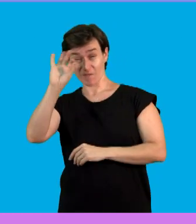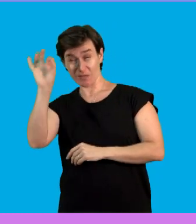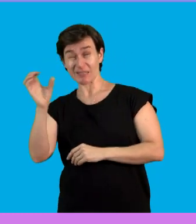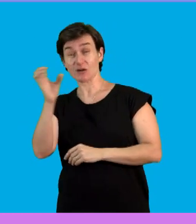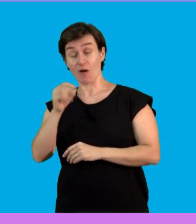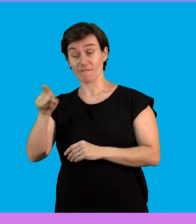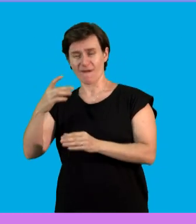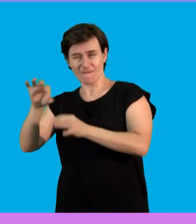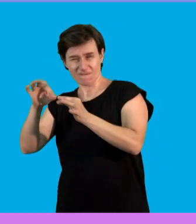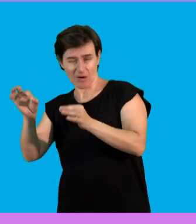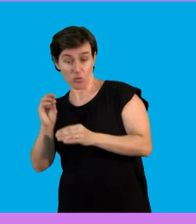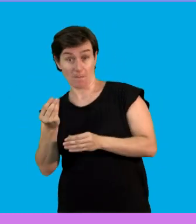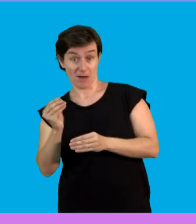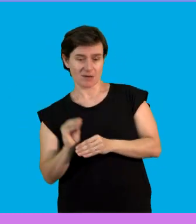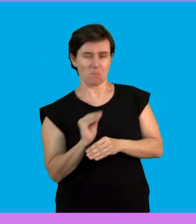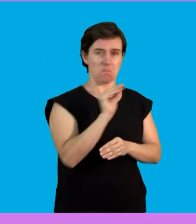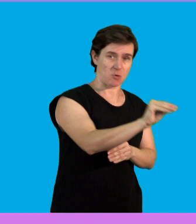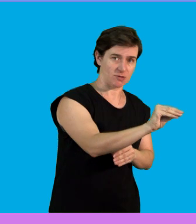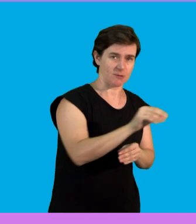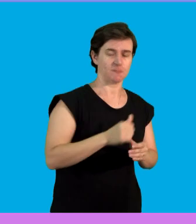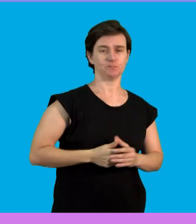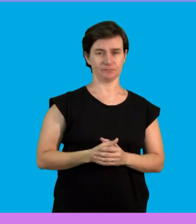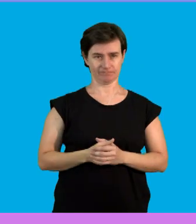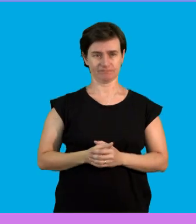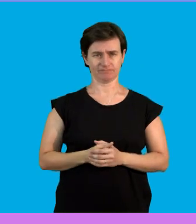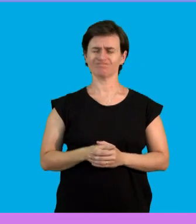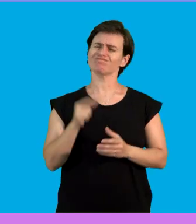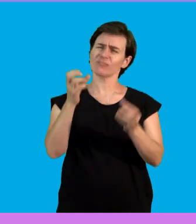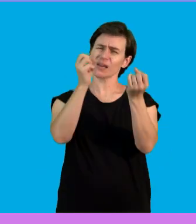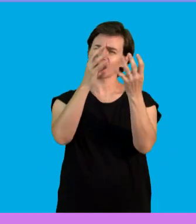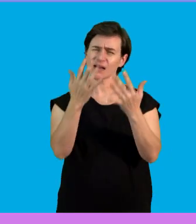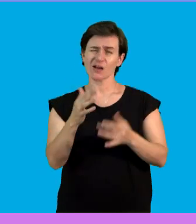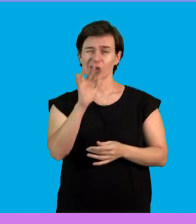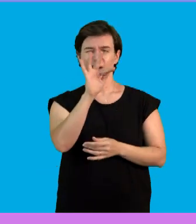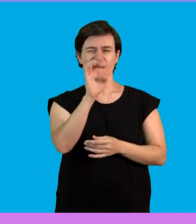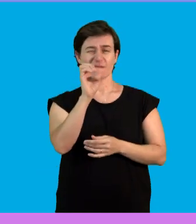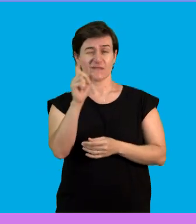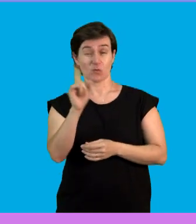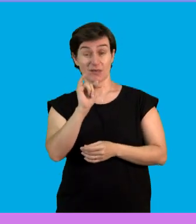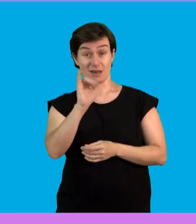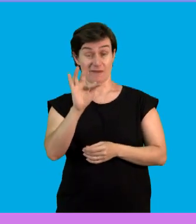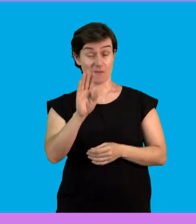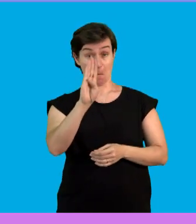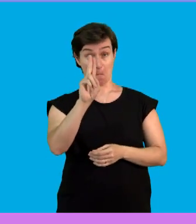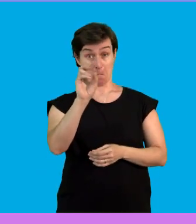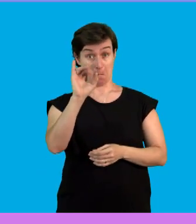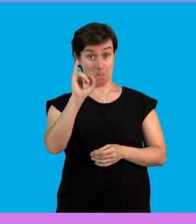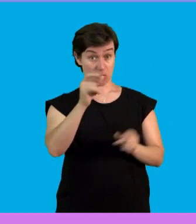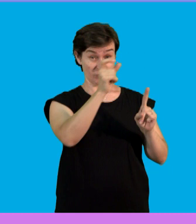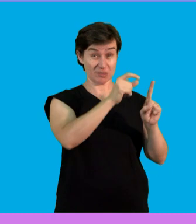0.95% of the amount deposited. So calculate the transaction fee if Boosie